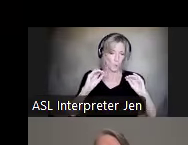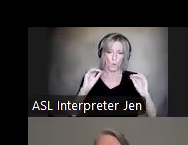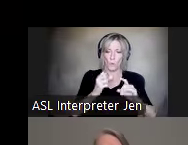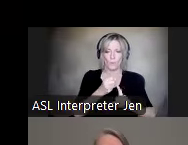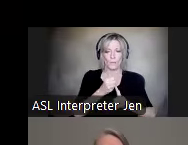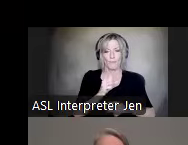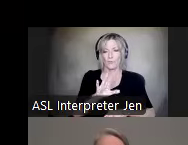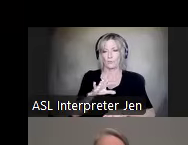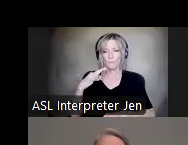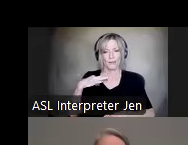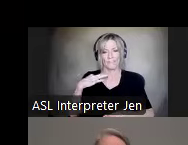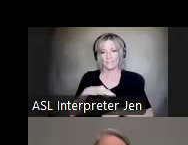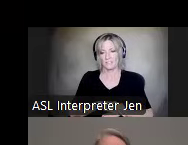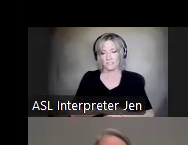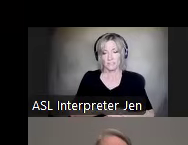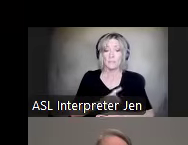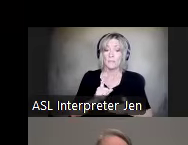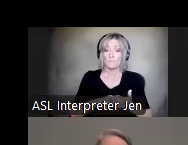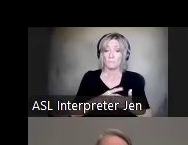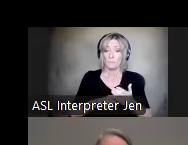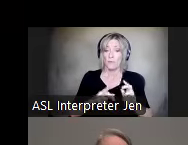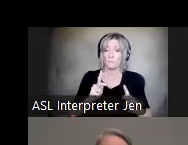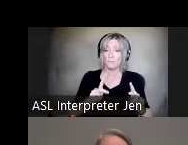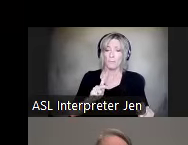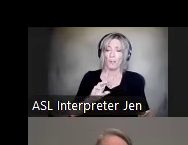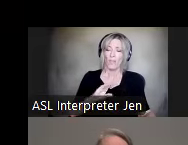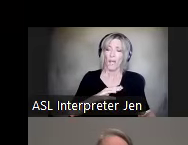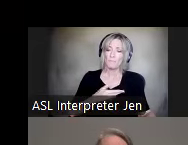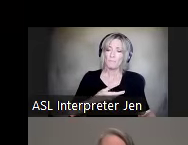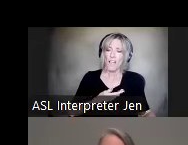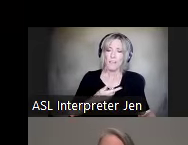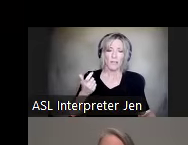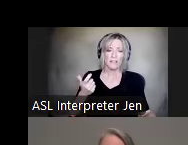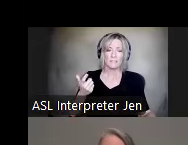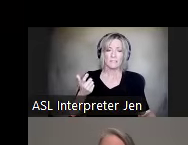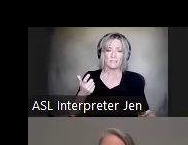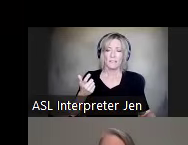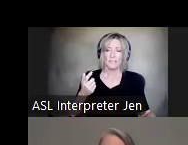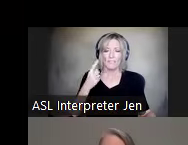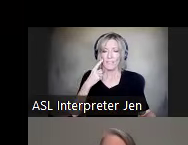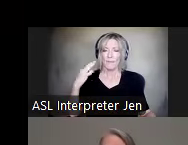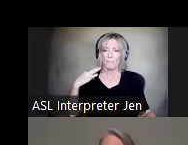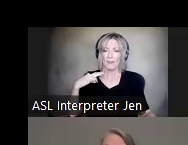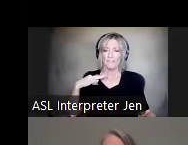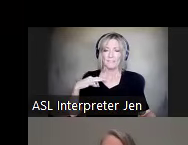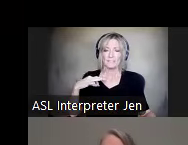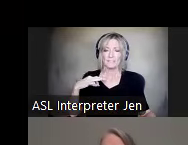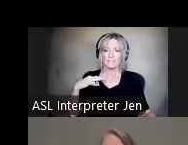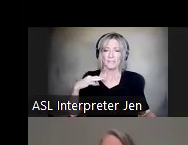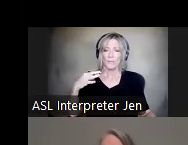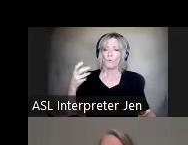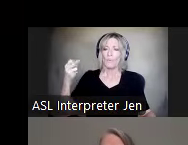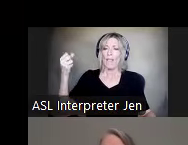benefits. And sometimes people are upset because they think that these benefits that are withheld,